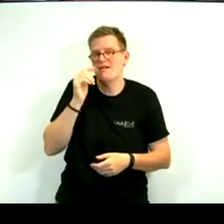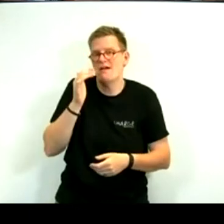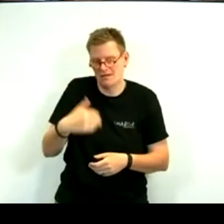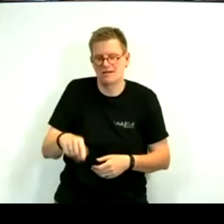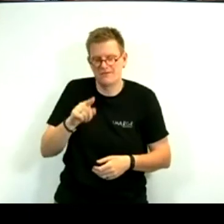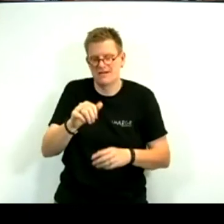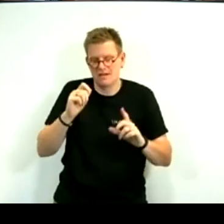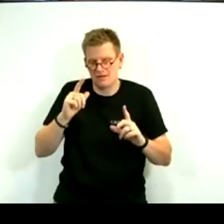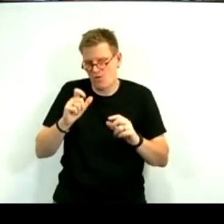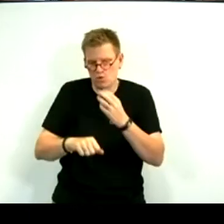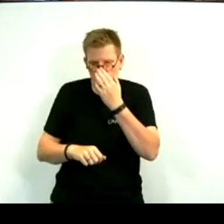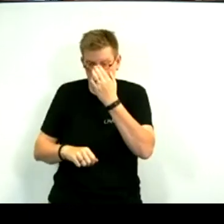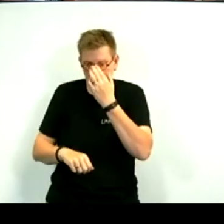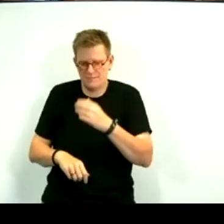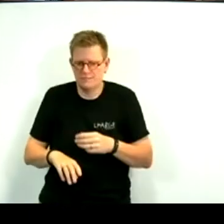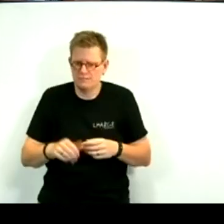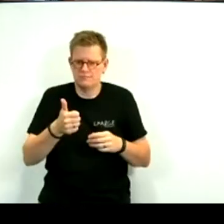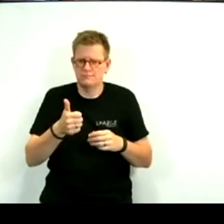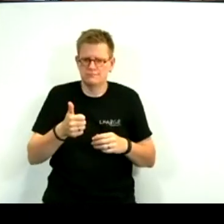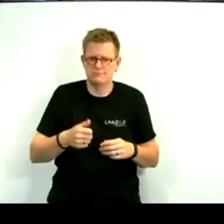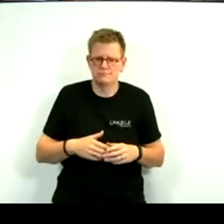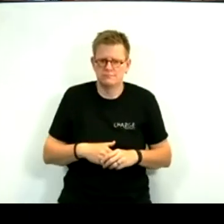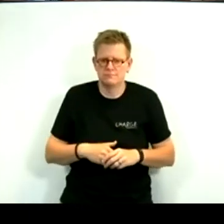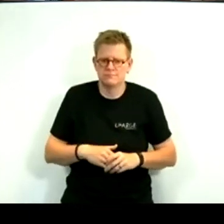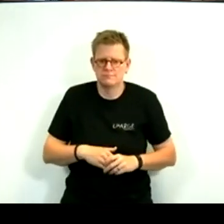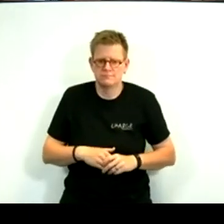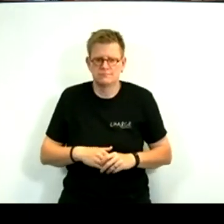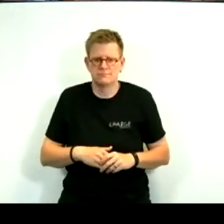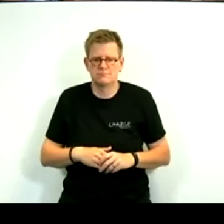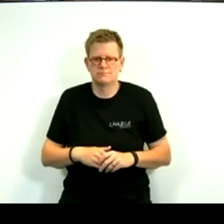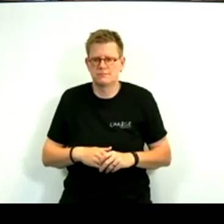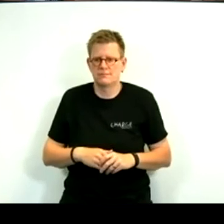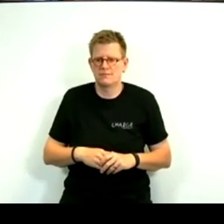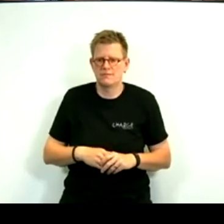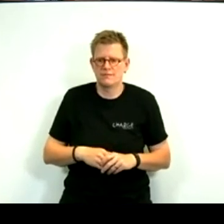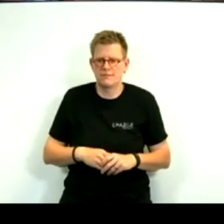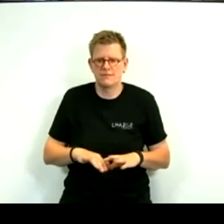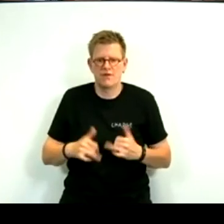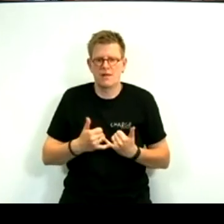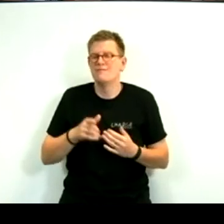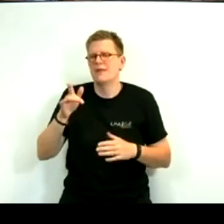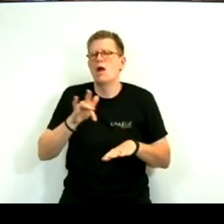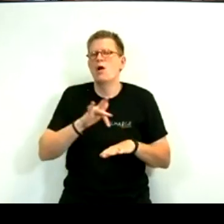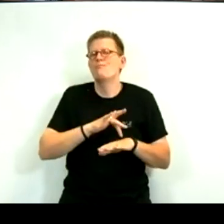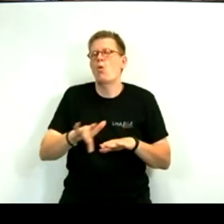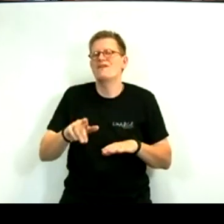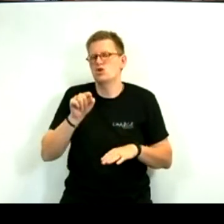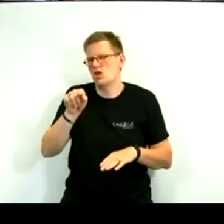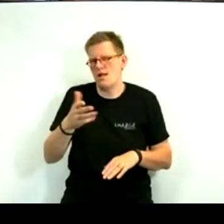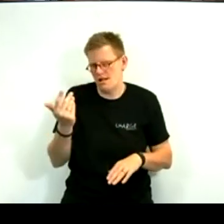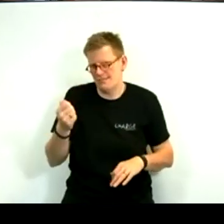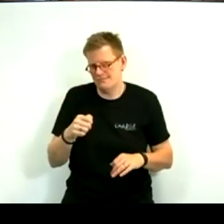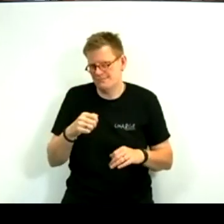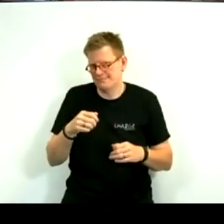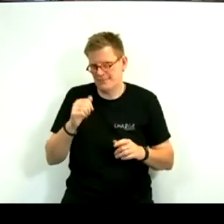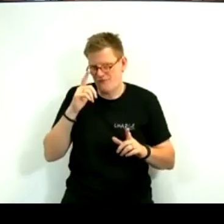photographer. And at the party on Saturday night, she found a group of young kids all lying on one side looking